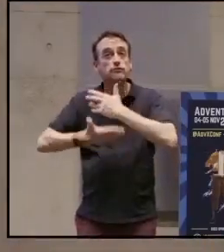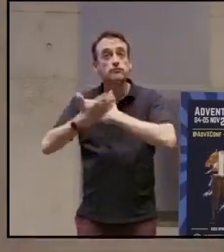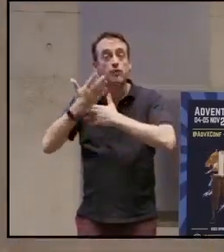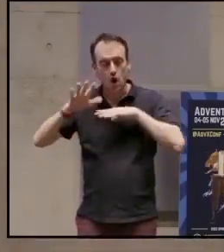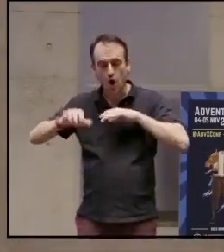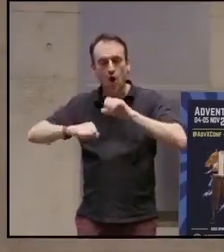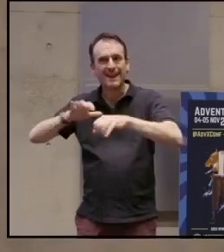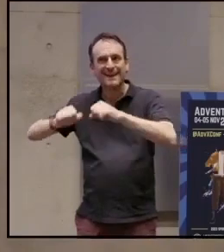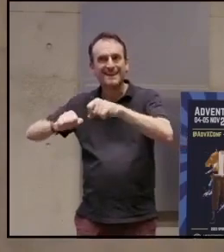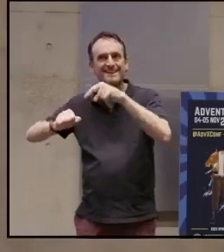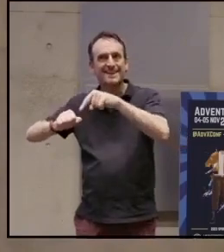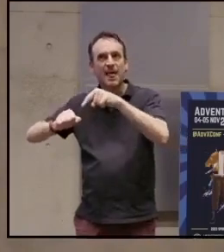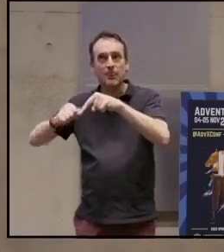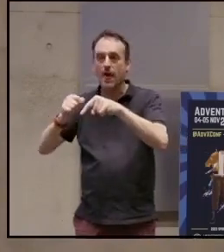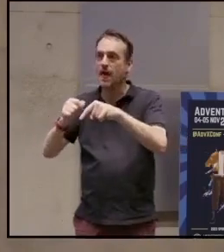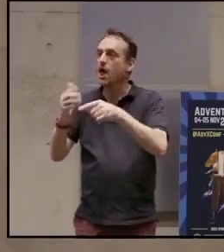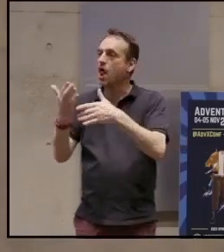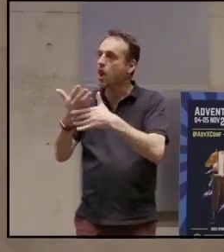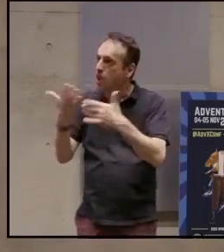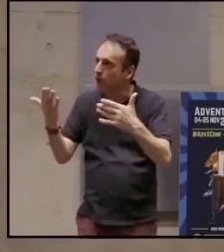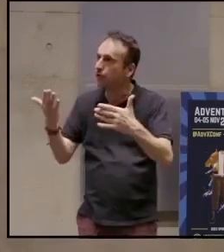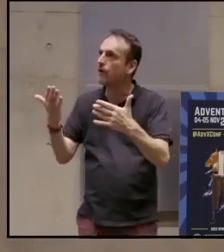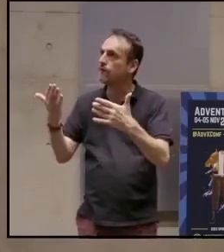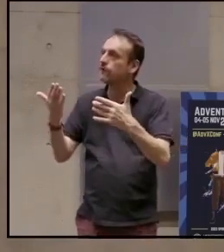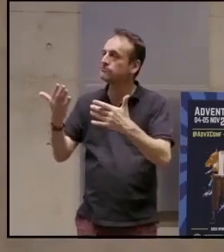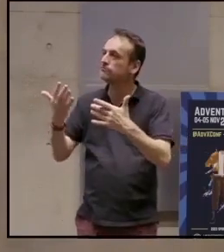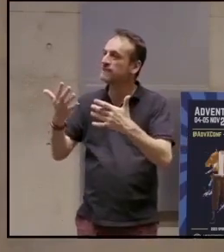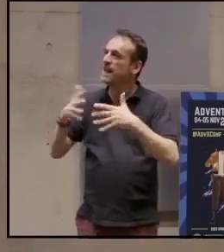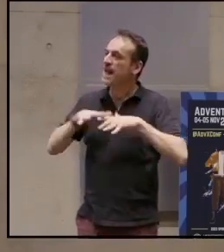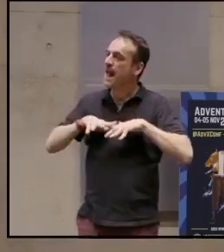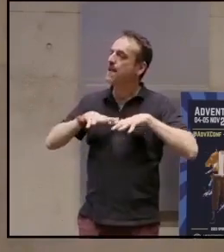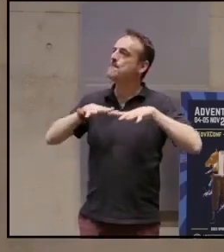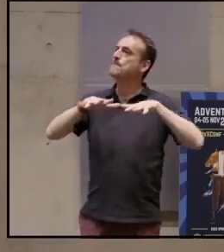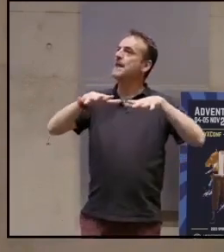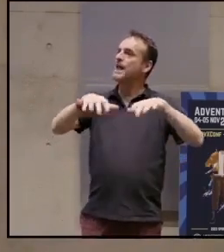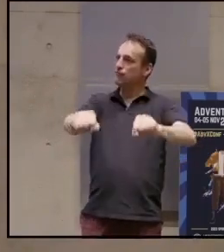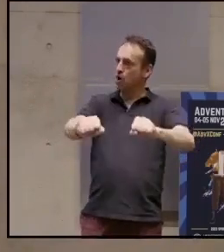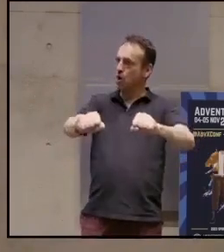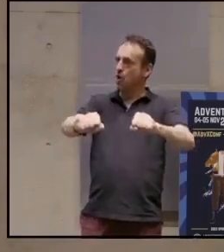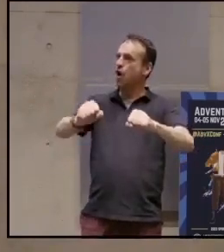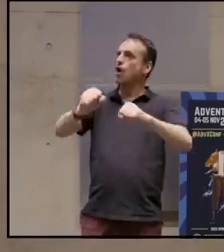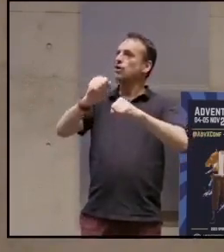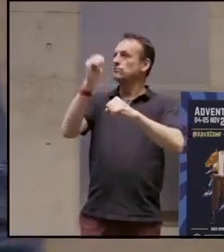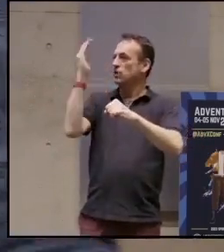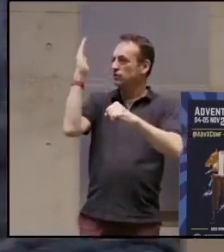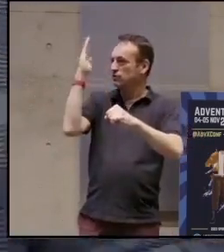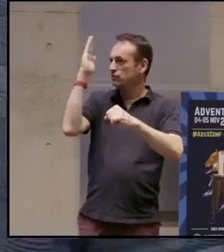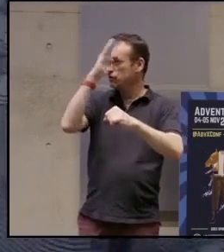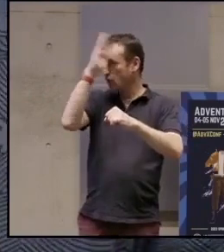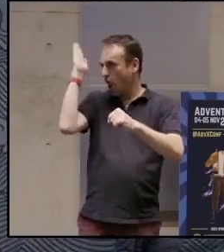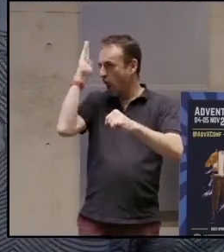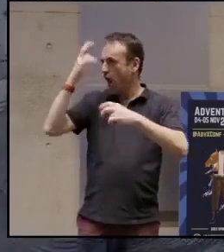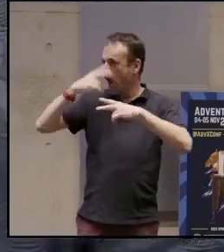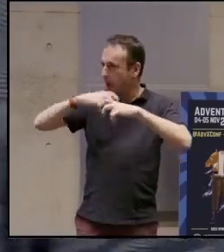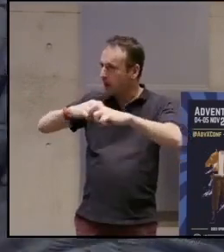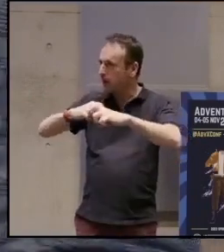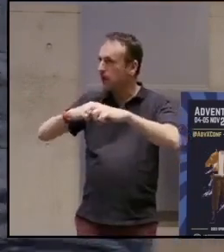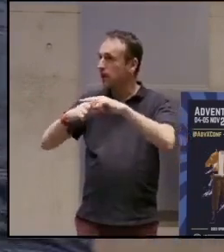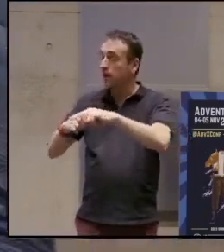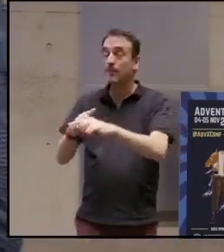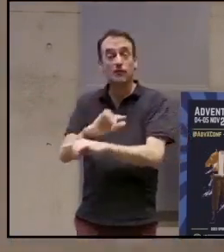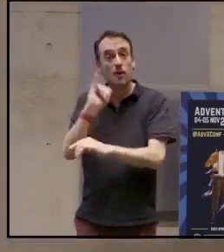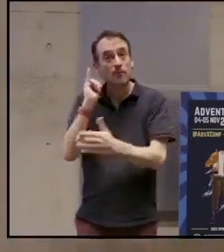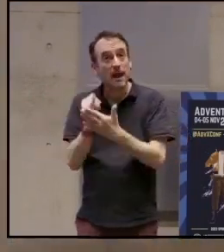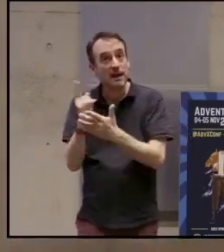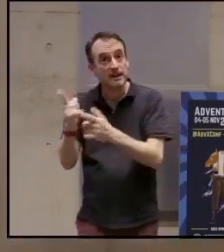imperialist scholarship. That's not necessarily a bad starting point, it just shouldn't be your ending point. Keep in mind that most Asian and African former colonies have been